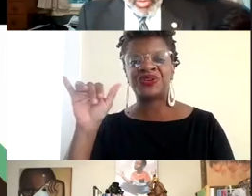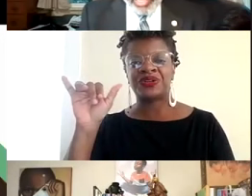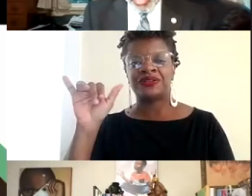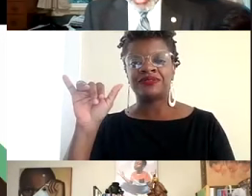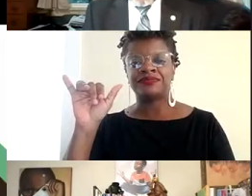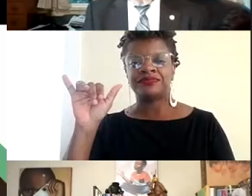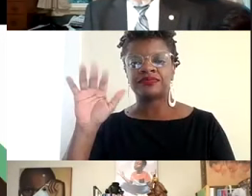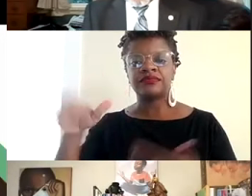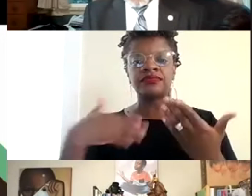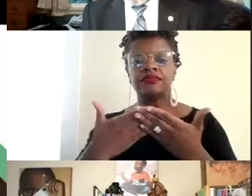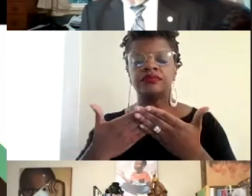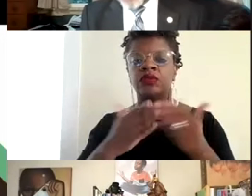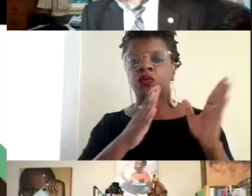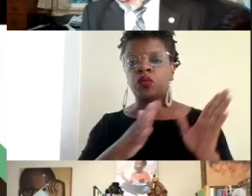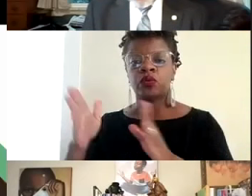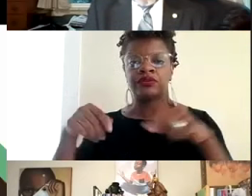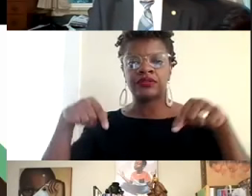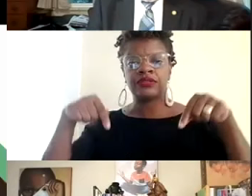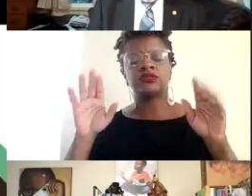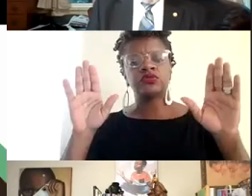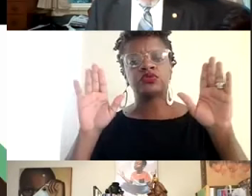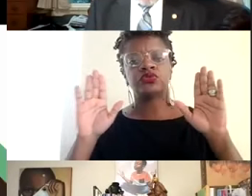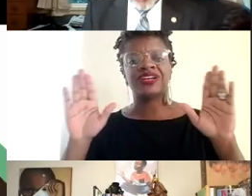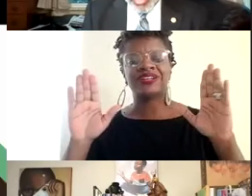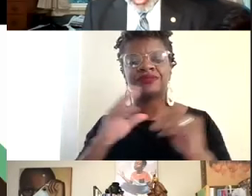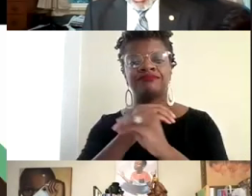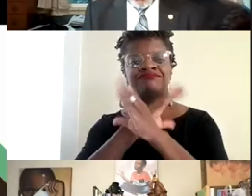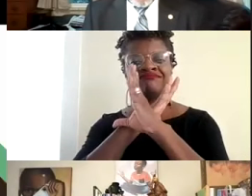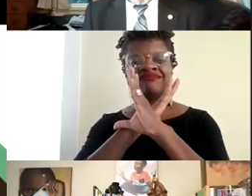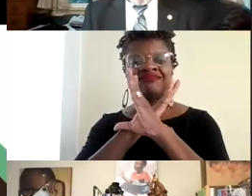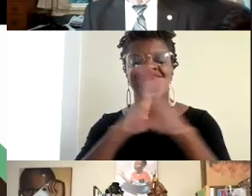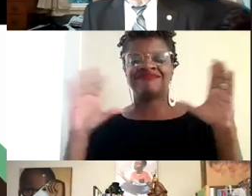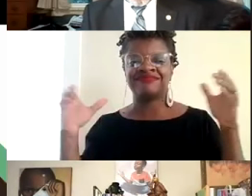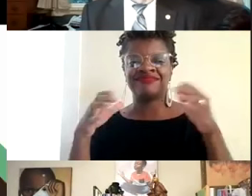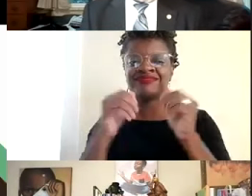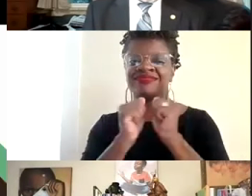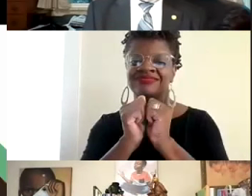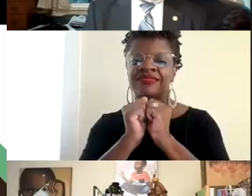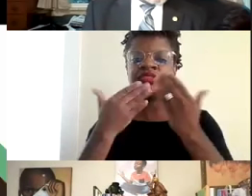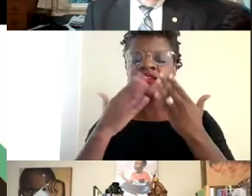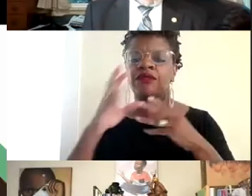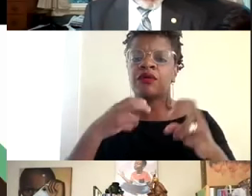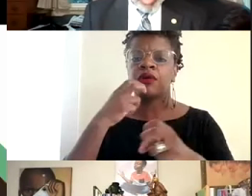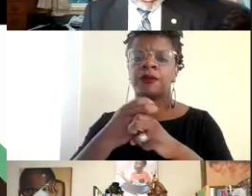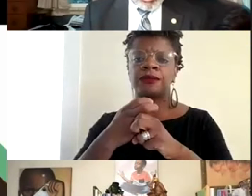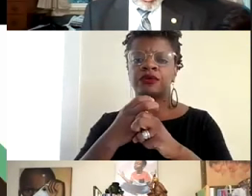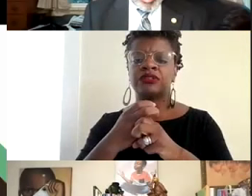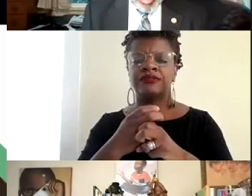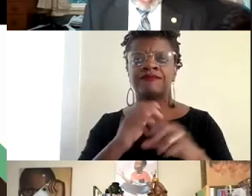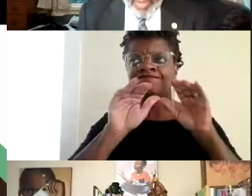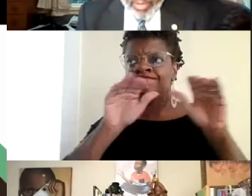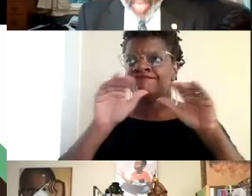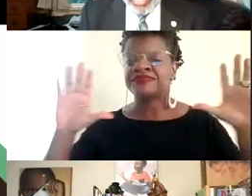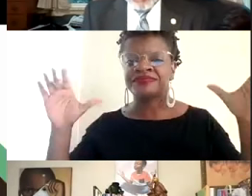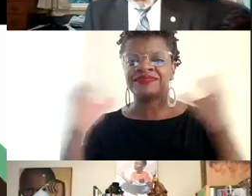other organizers of this incredible virtual gathering for their hard work pulling this together